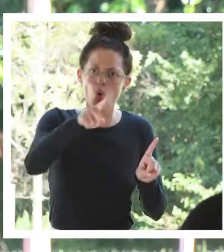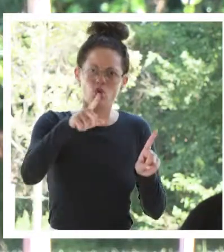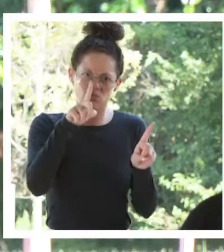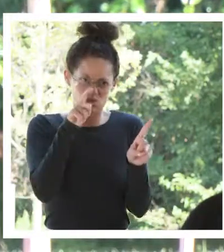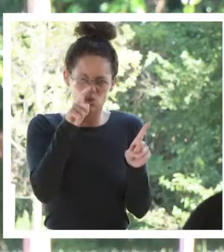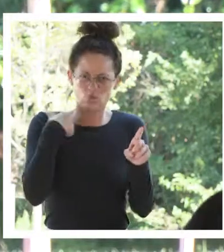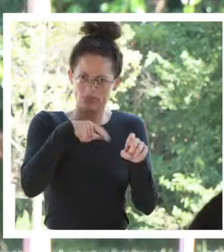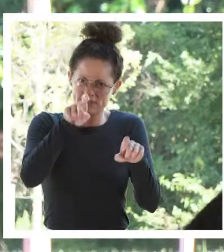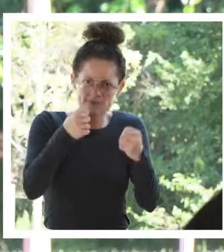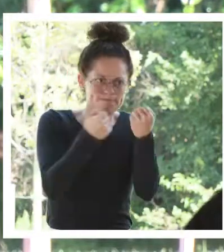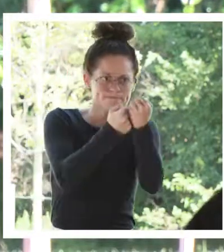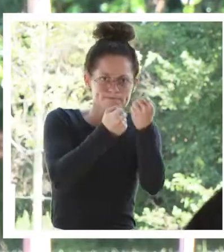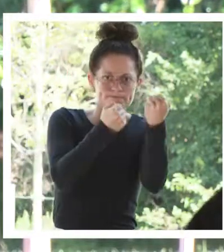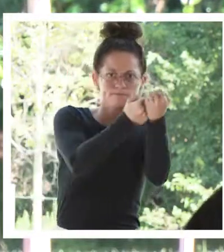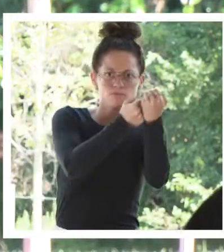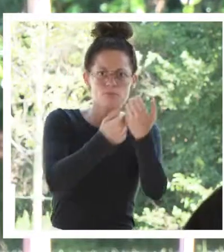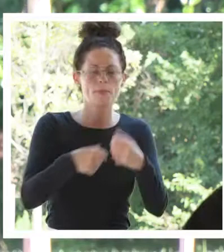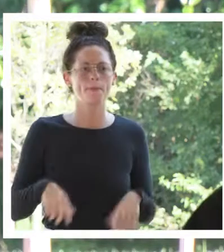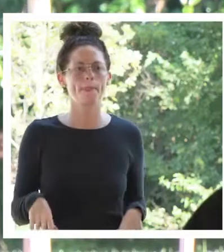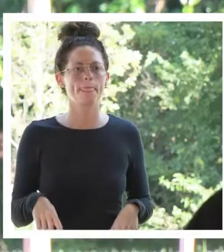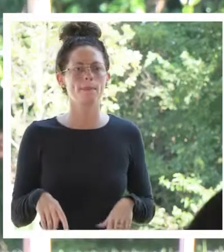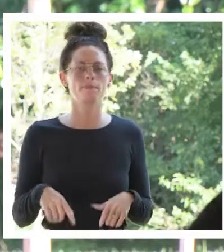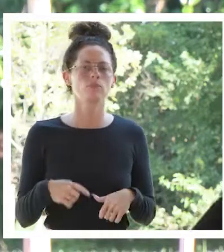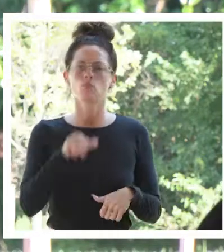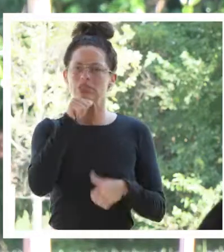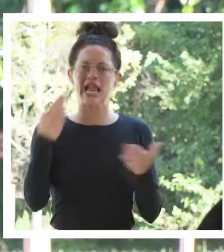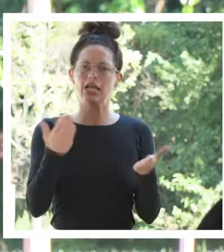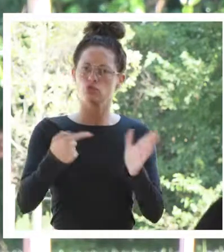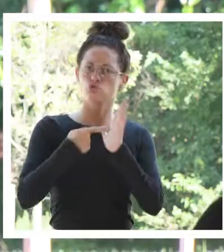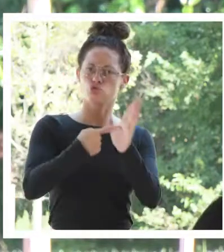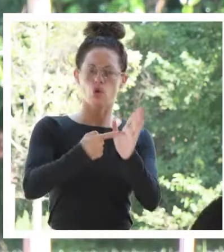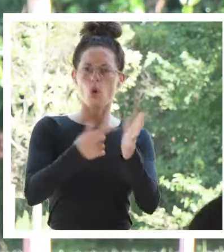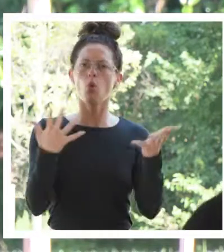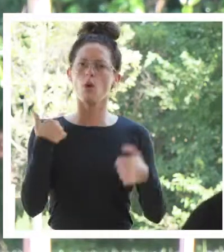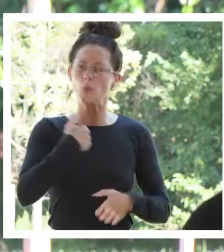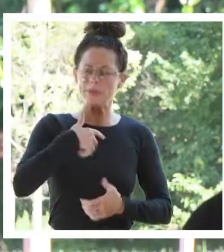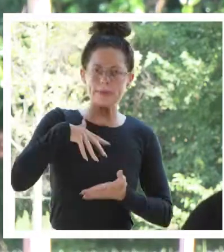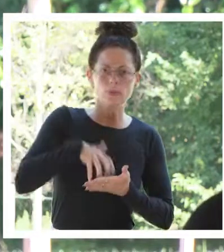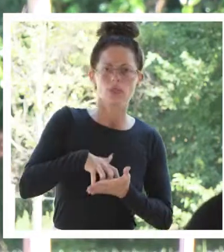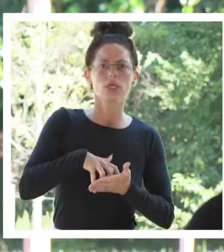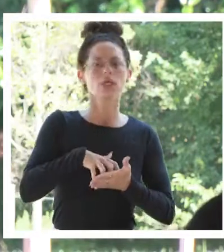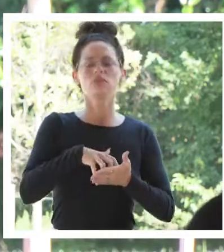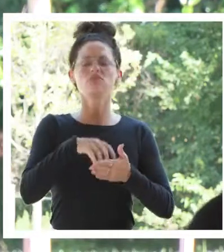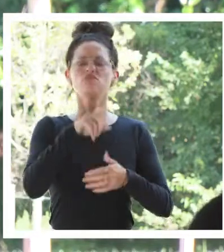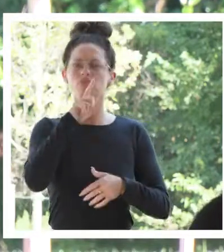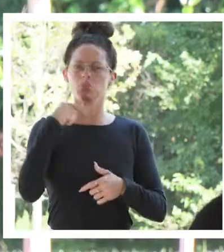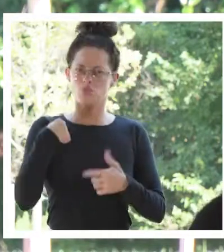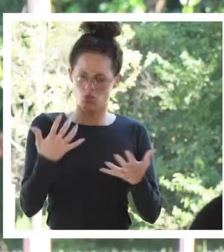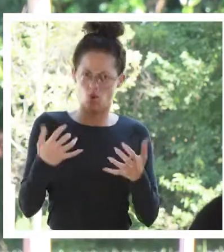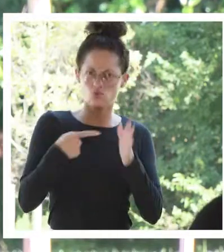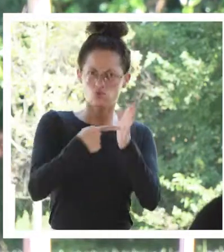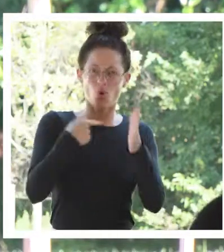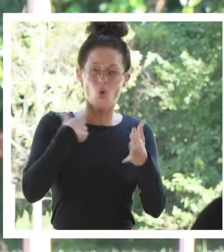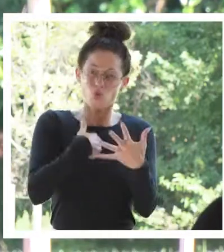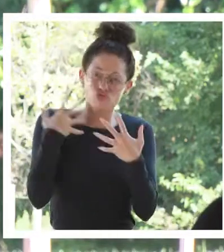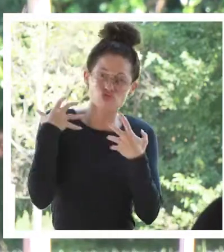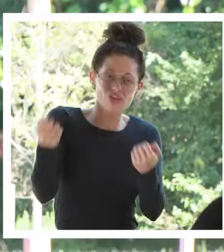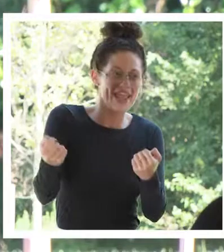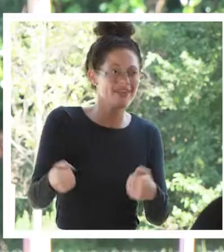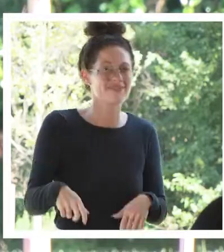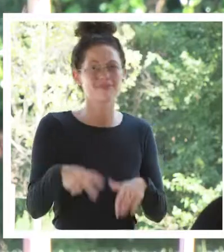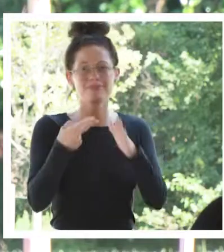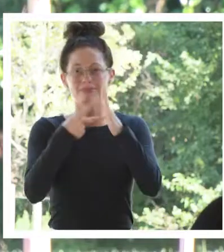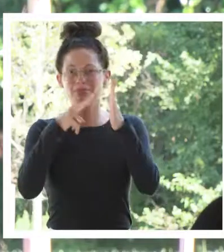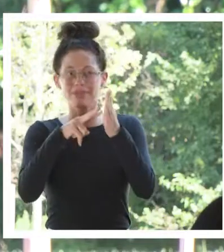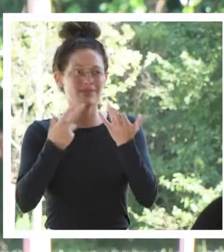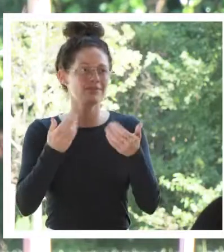weaknesses, but to discover strengths. This is especially true for all of our long-term care facility workers, our public health